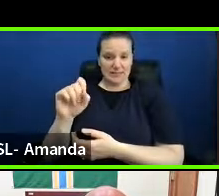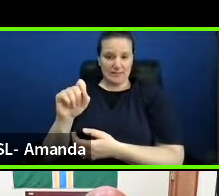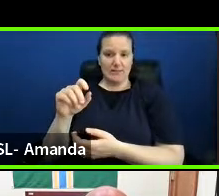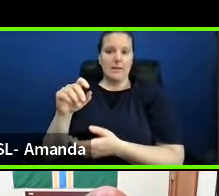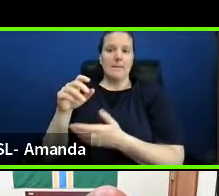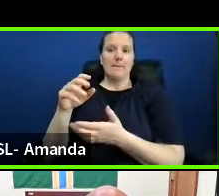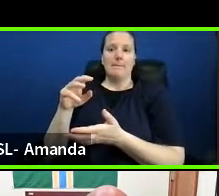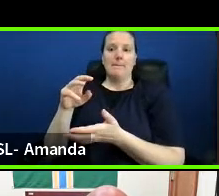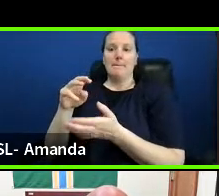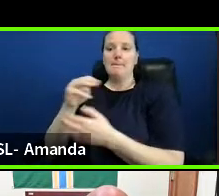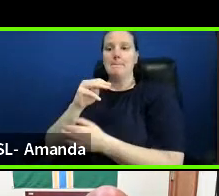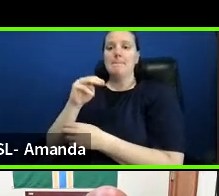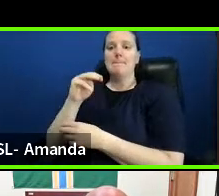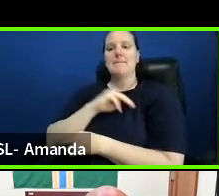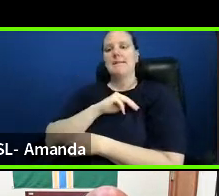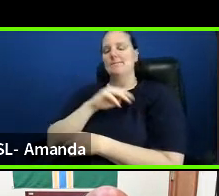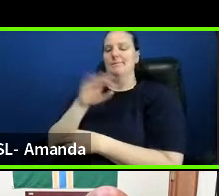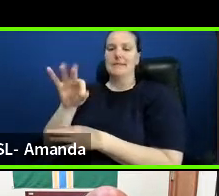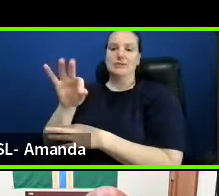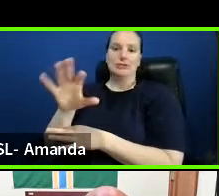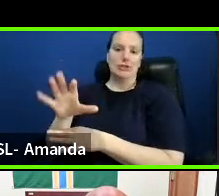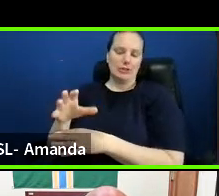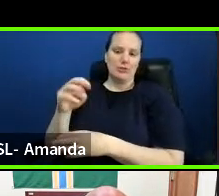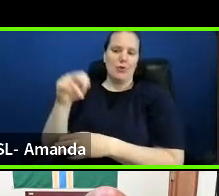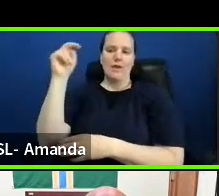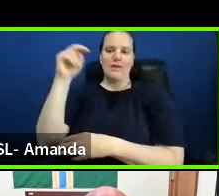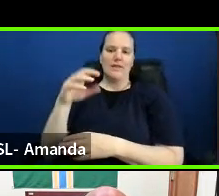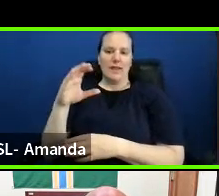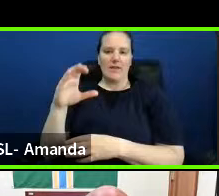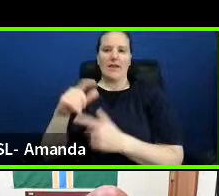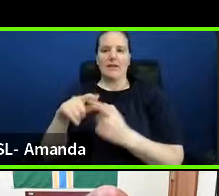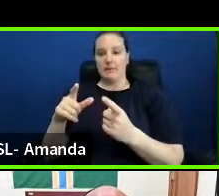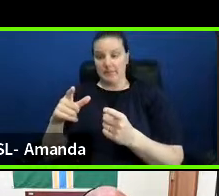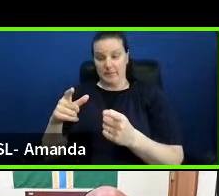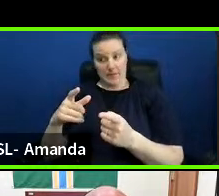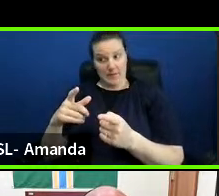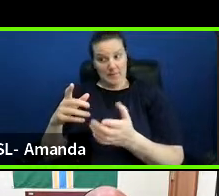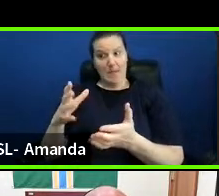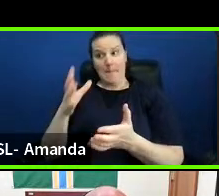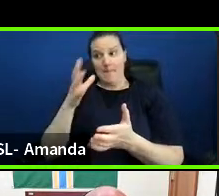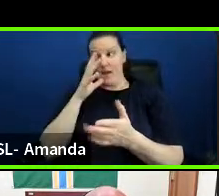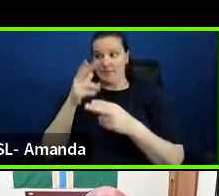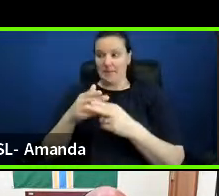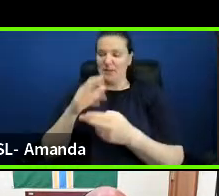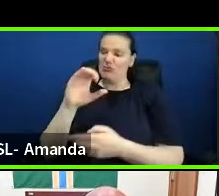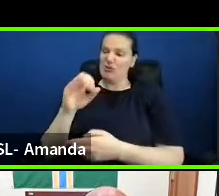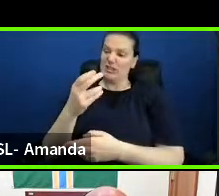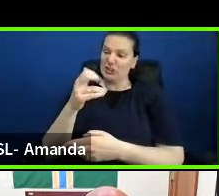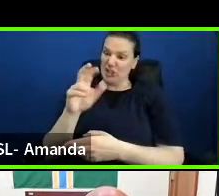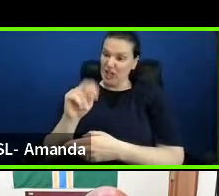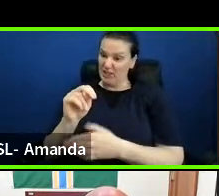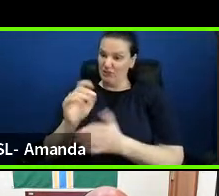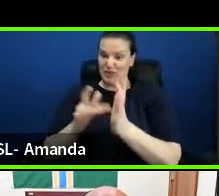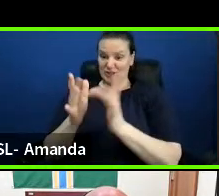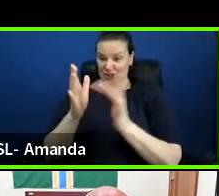name, Christian, my mother just named me that because she wanted me to act that way. I do the best I can.